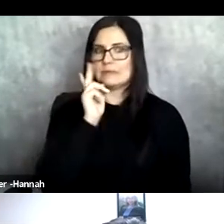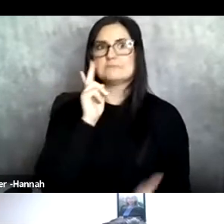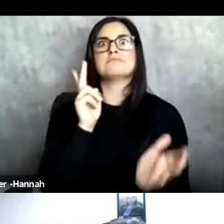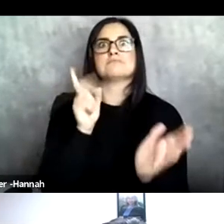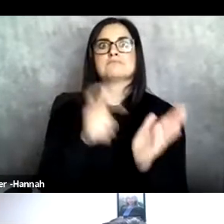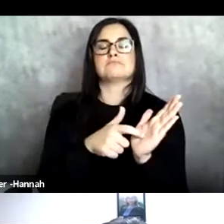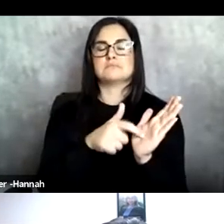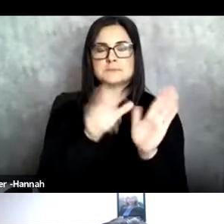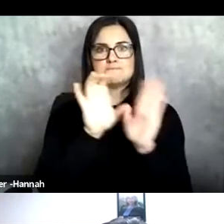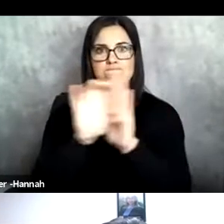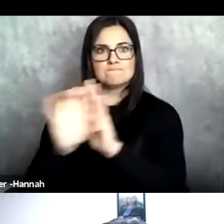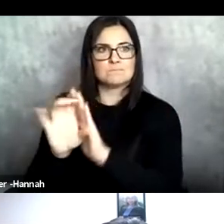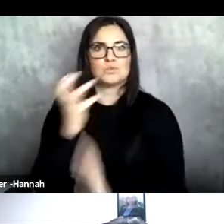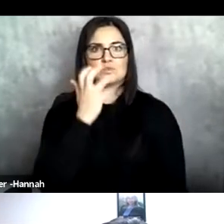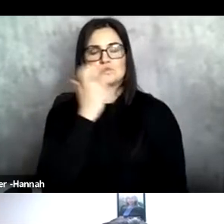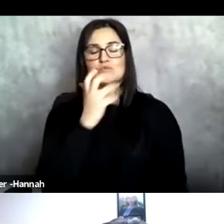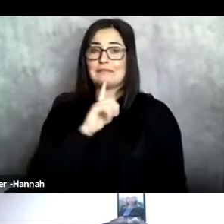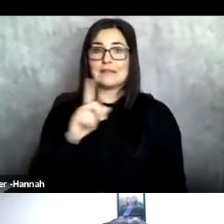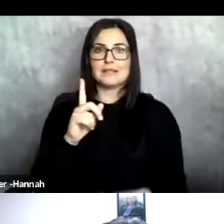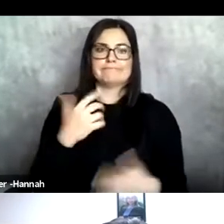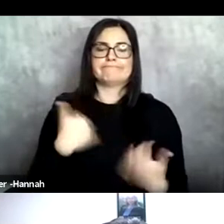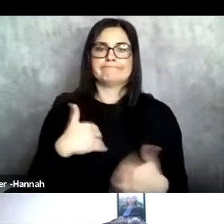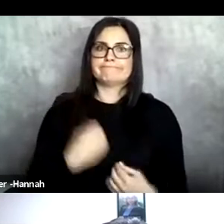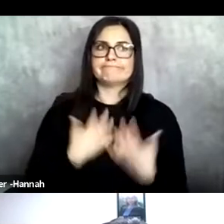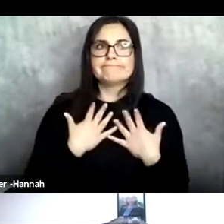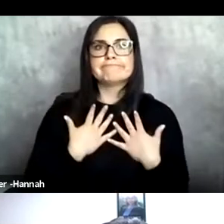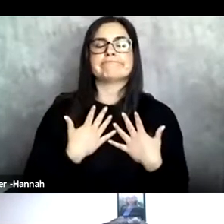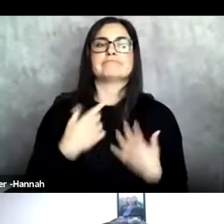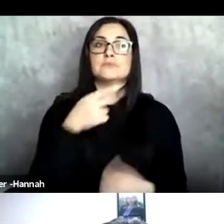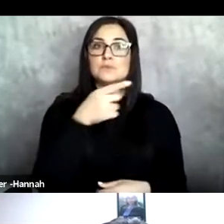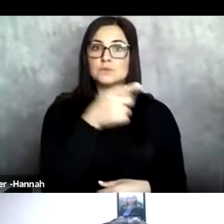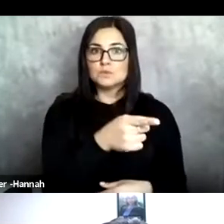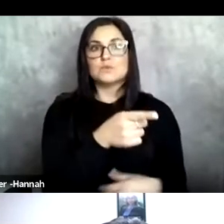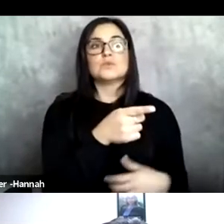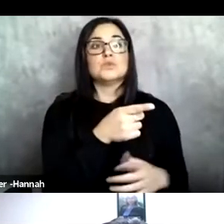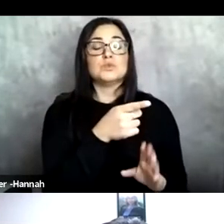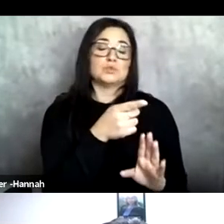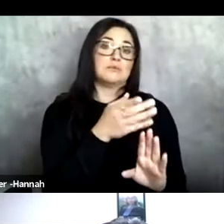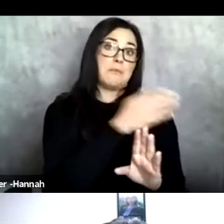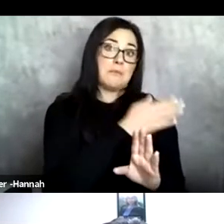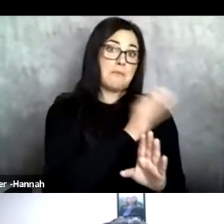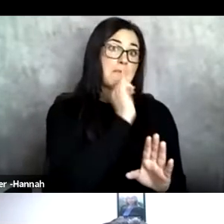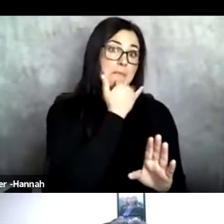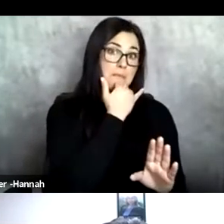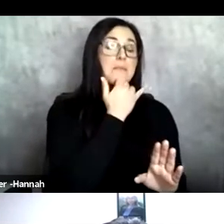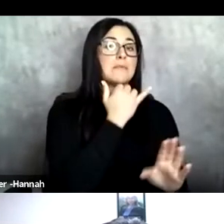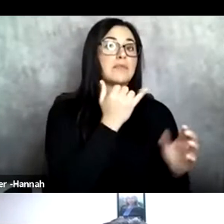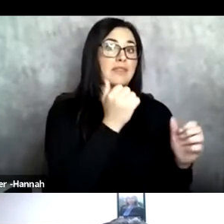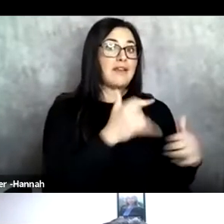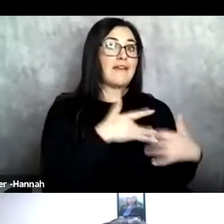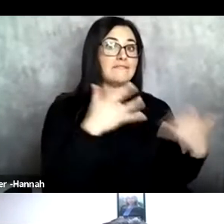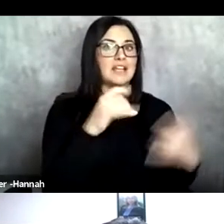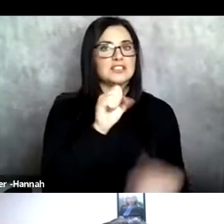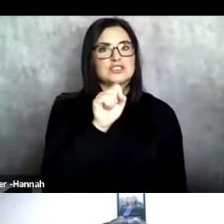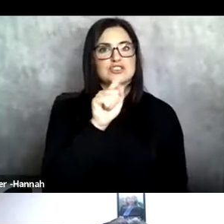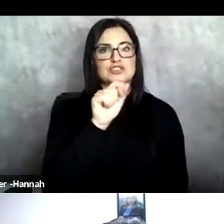how, for me, it means a lot, right? That you would go out of your way after, an incident that happened in the community with a street vendor, right?